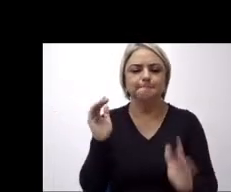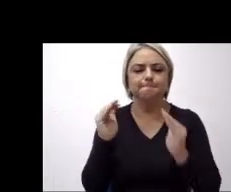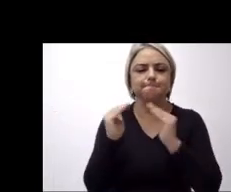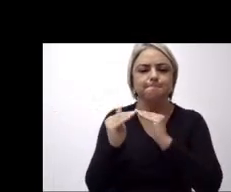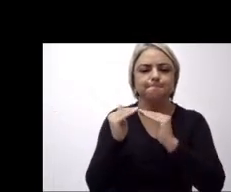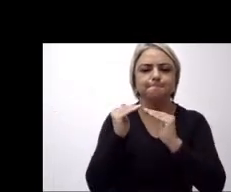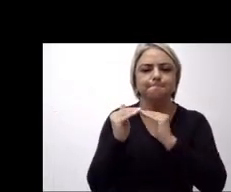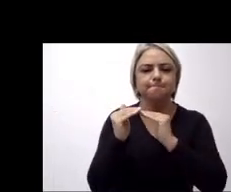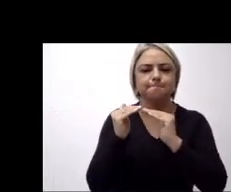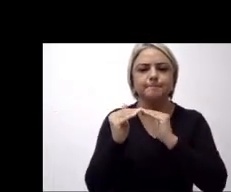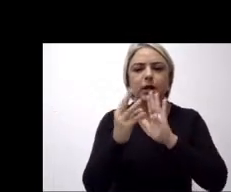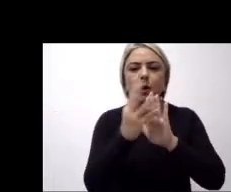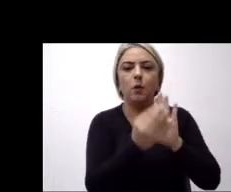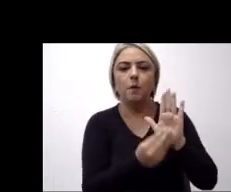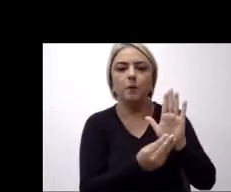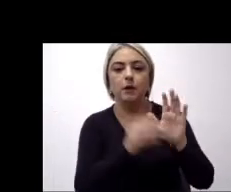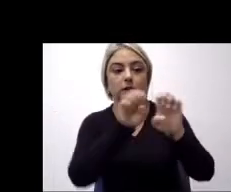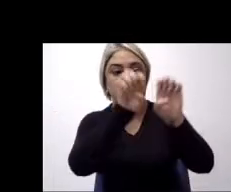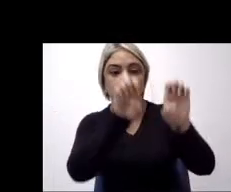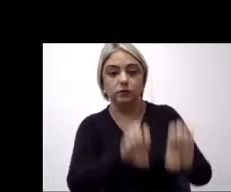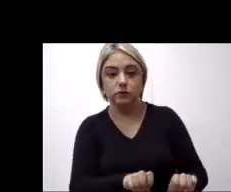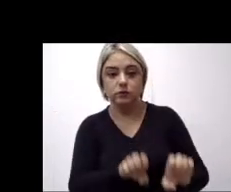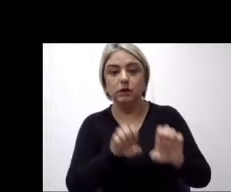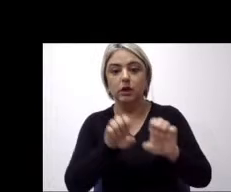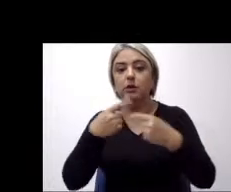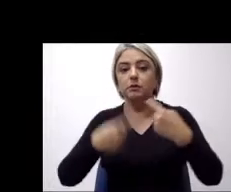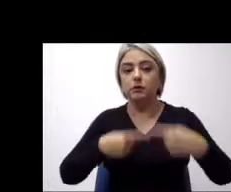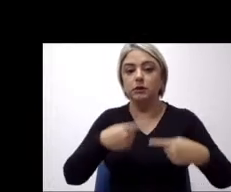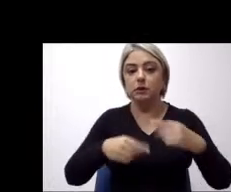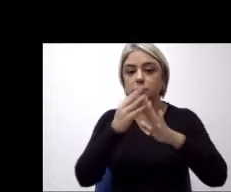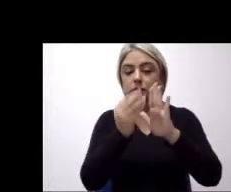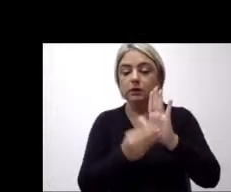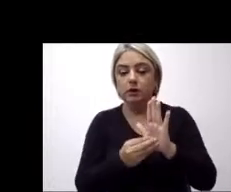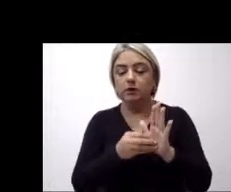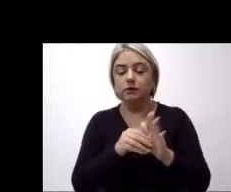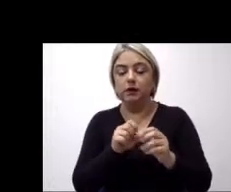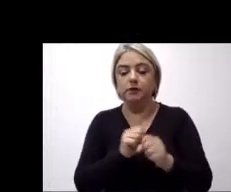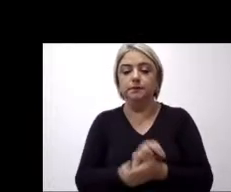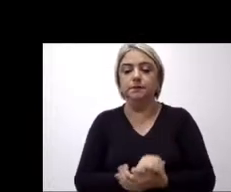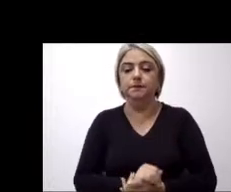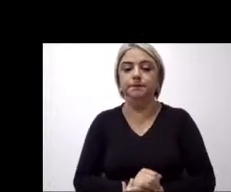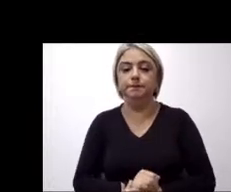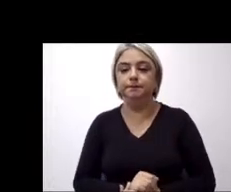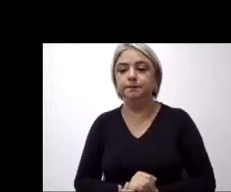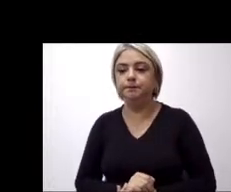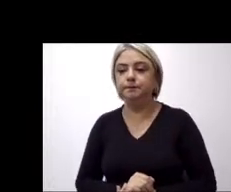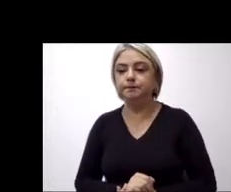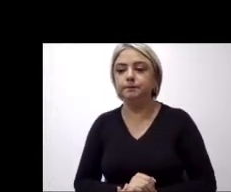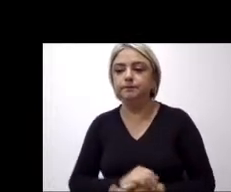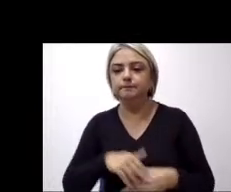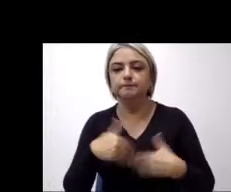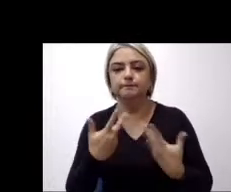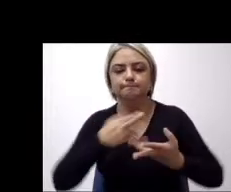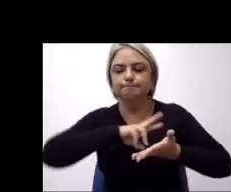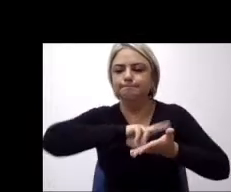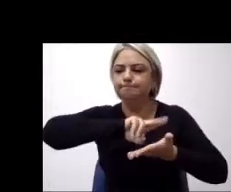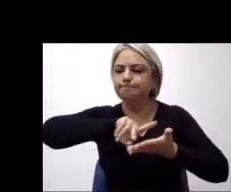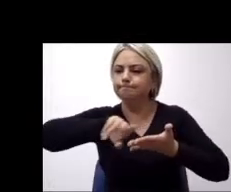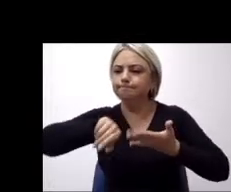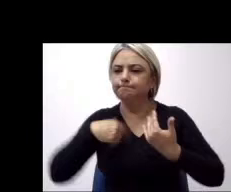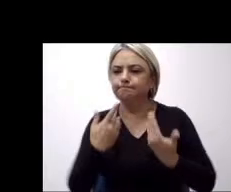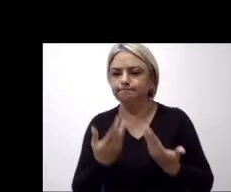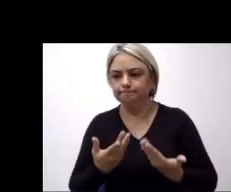framework and this diversity of situation, which means that it's not